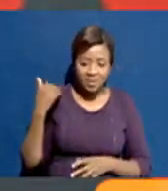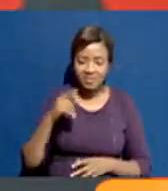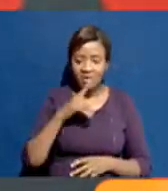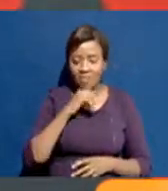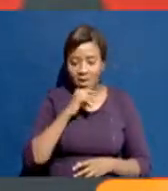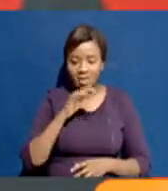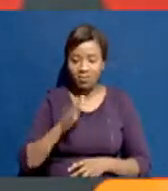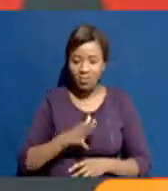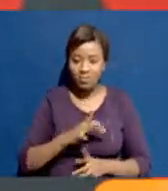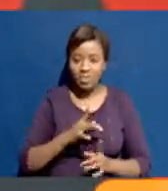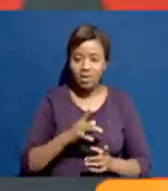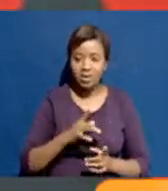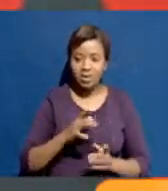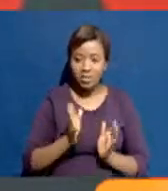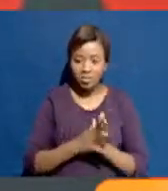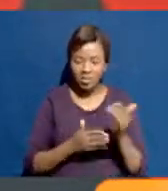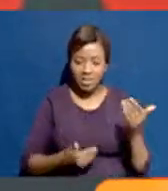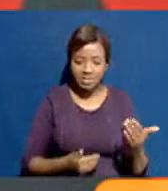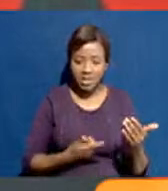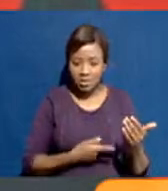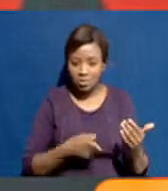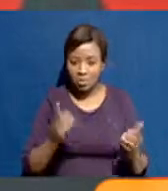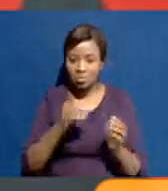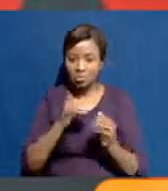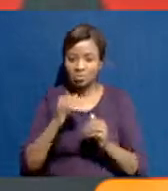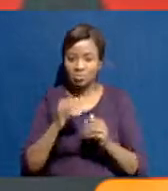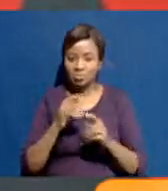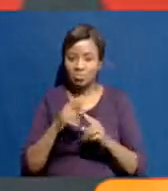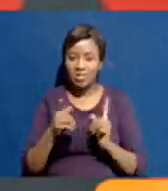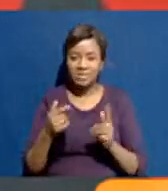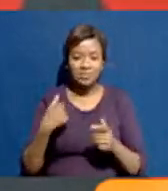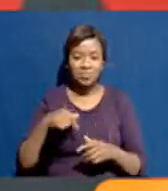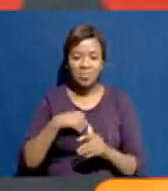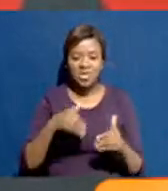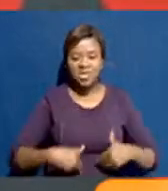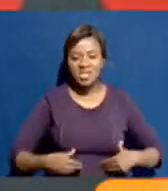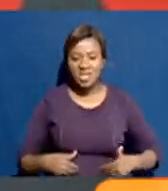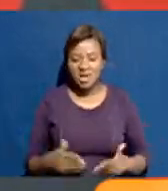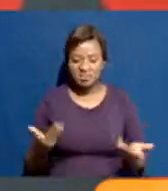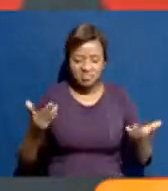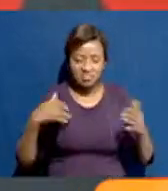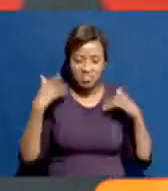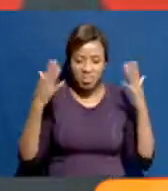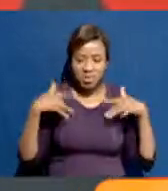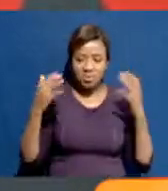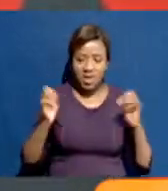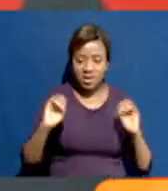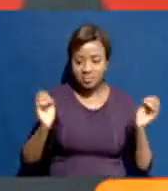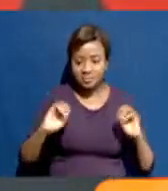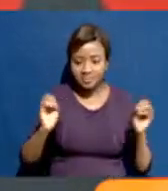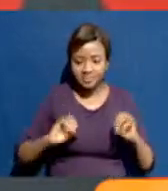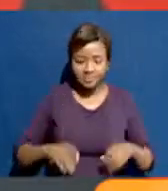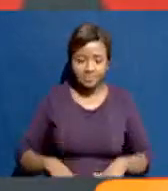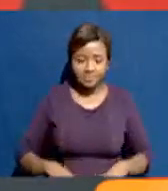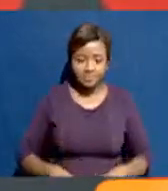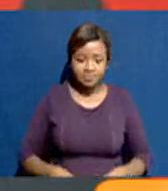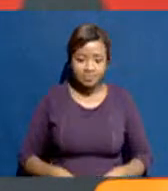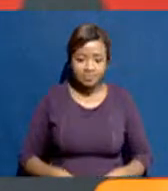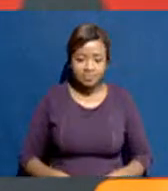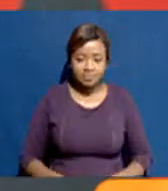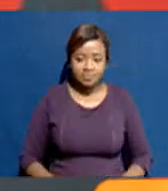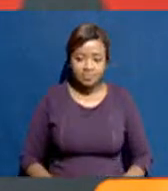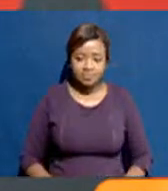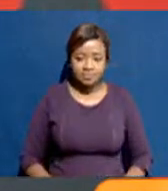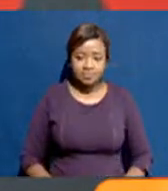and a woman, and a child. So it's for older people. As young people, you don't have to worry. And I got